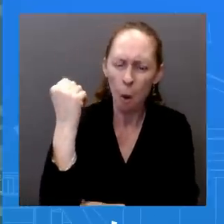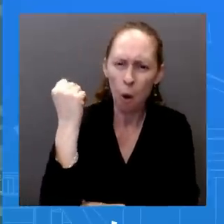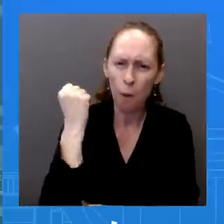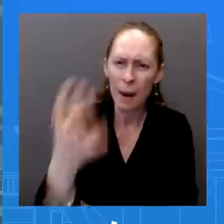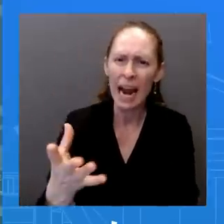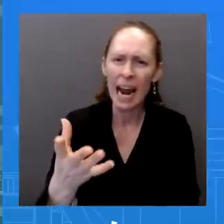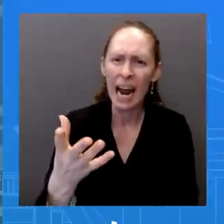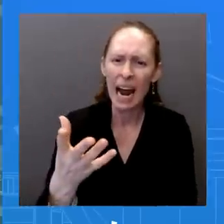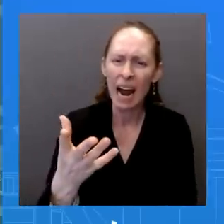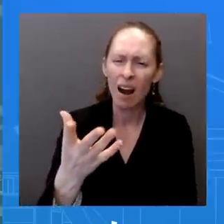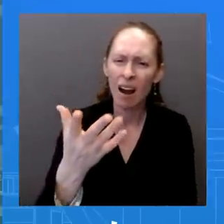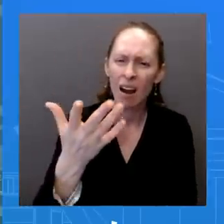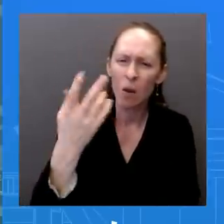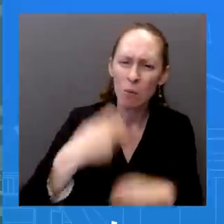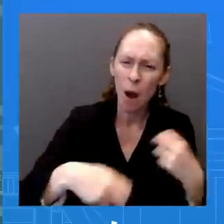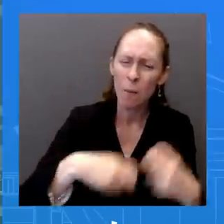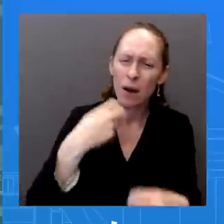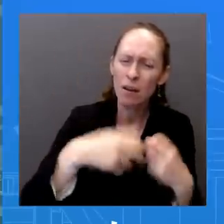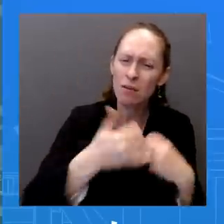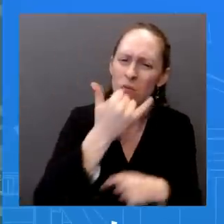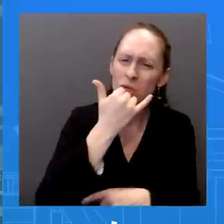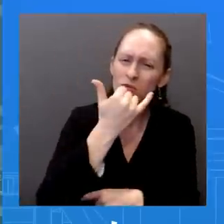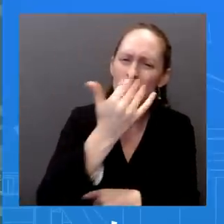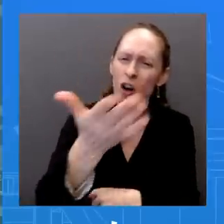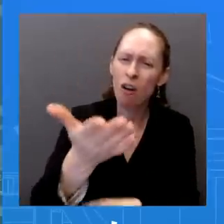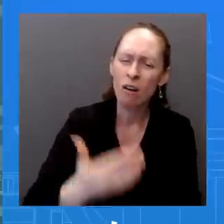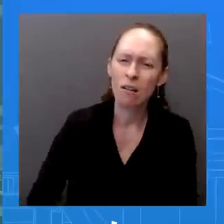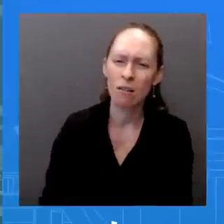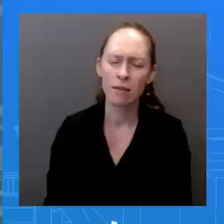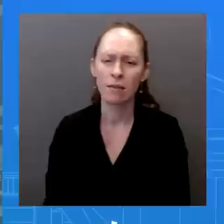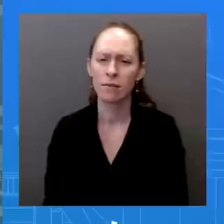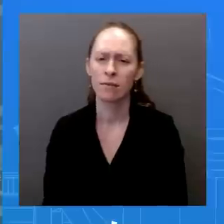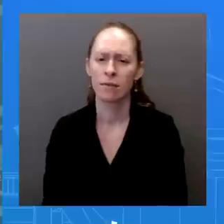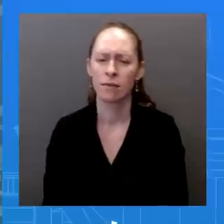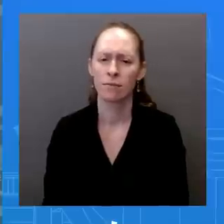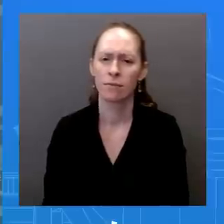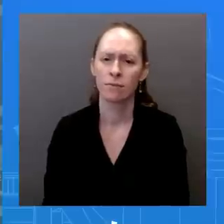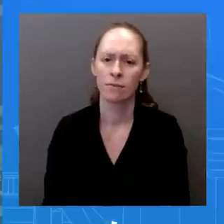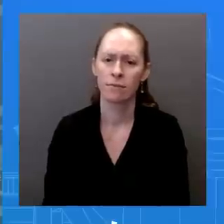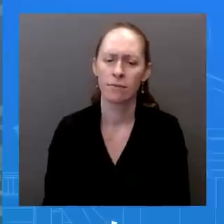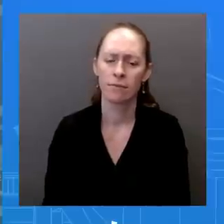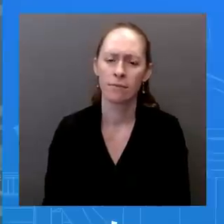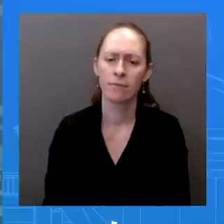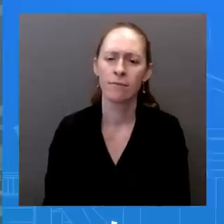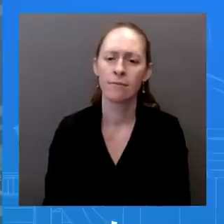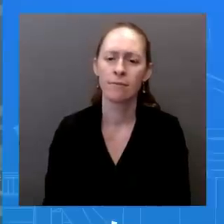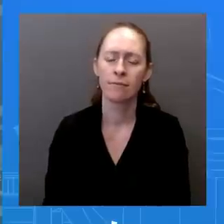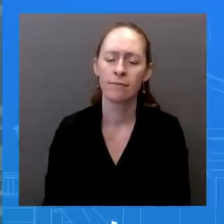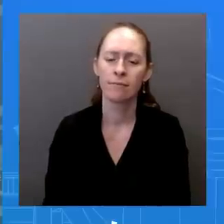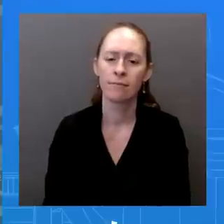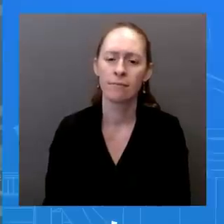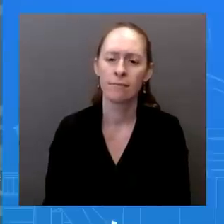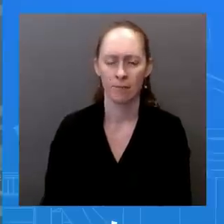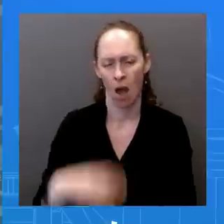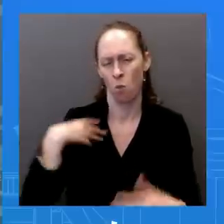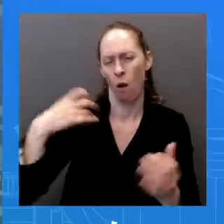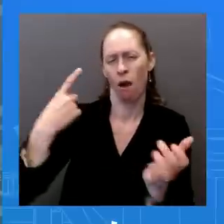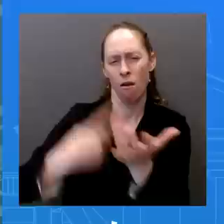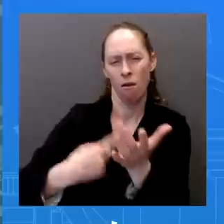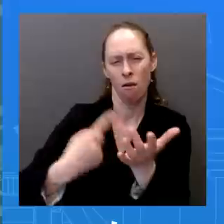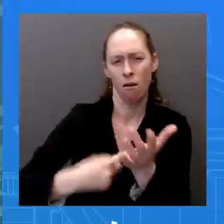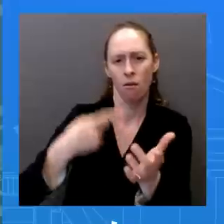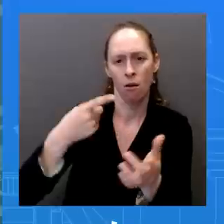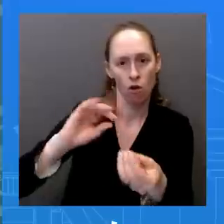little bit about the facts of what you just mentioned, the numbers that we have seen that was announced by DHS yesterday. So